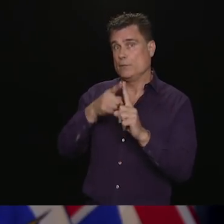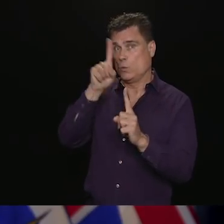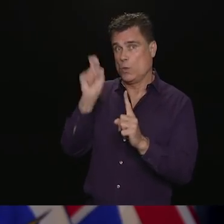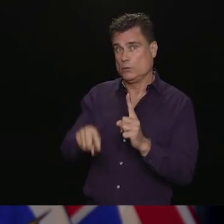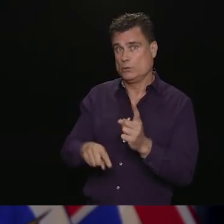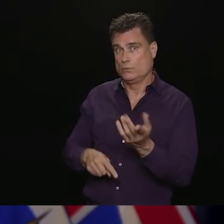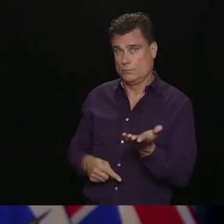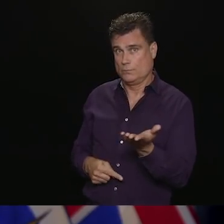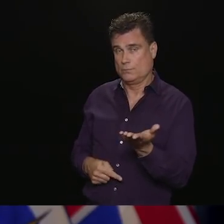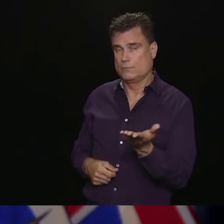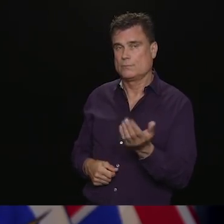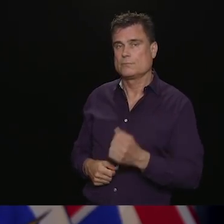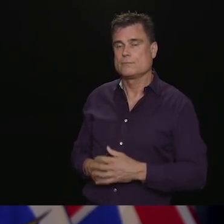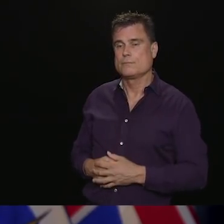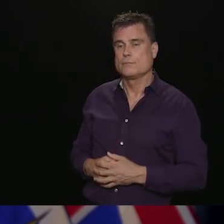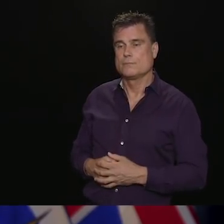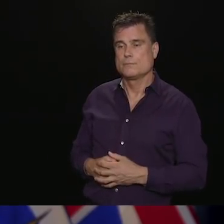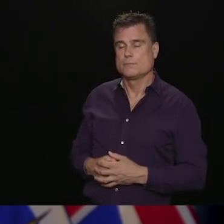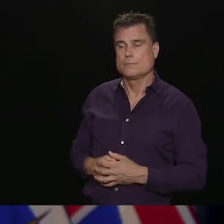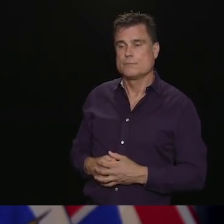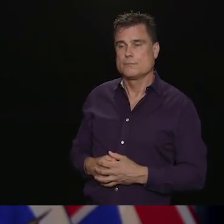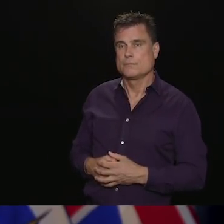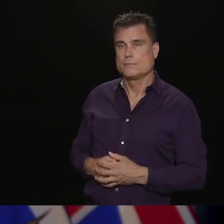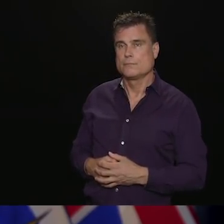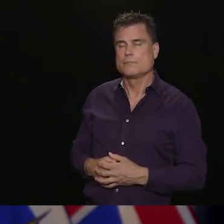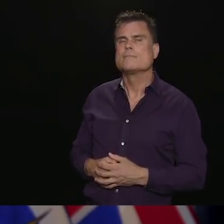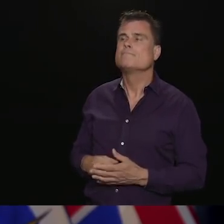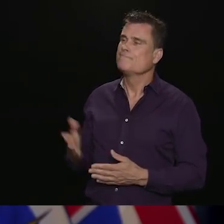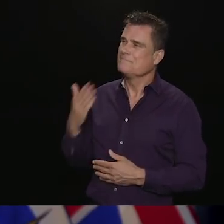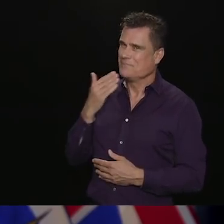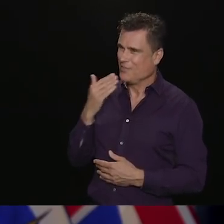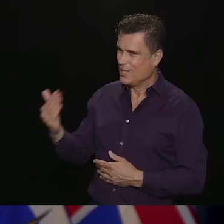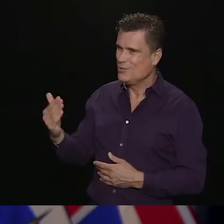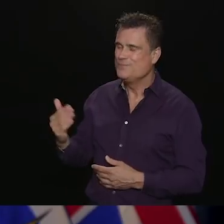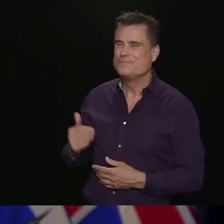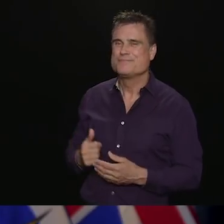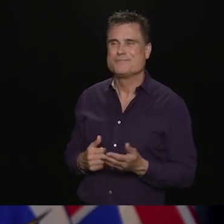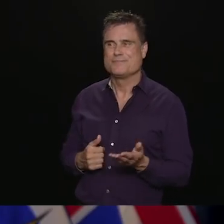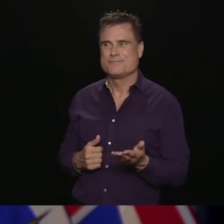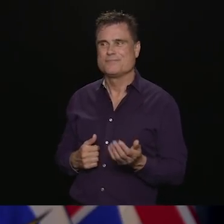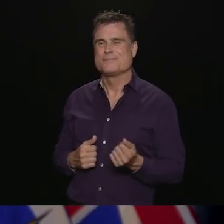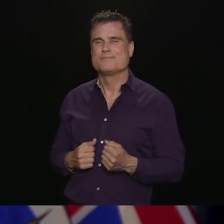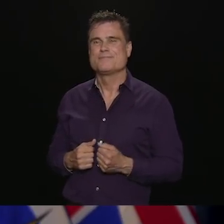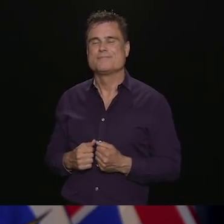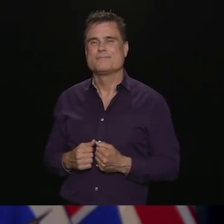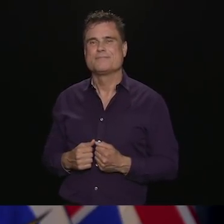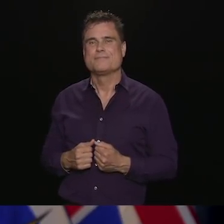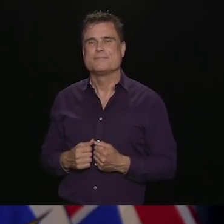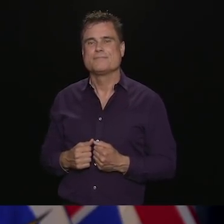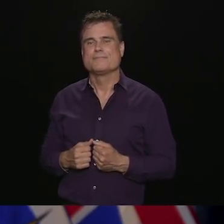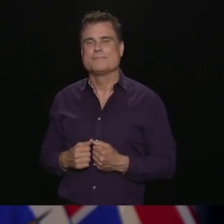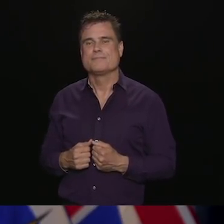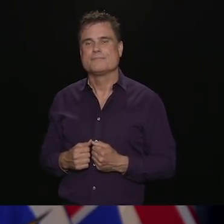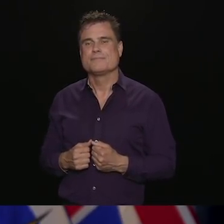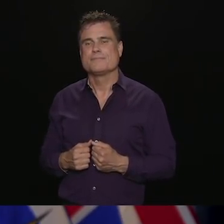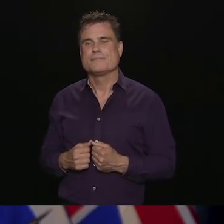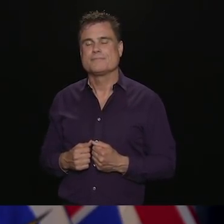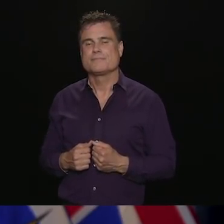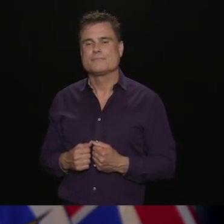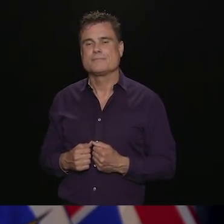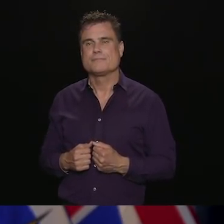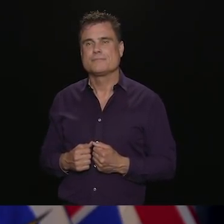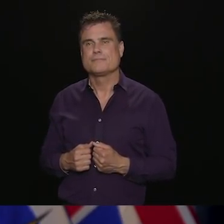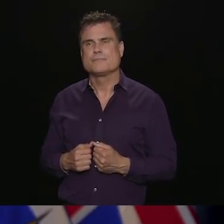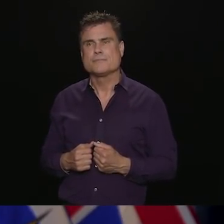Global News. Thank you for taking my question. Minister Dix mentioned we're a number of weeks into the